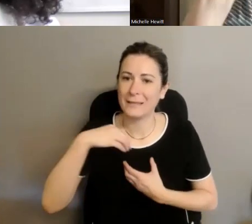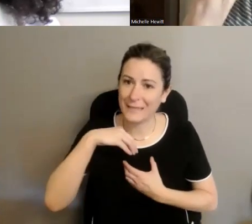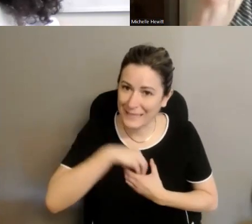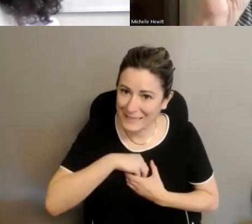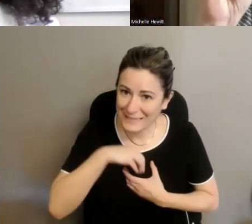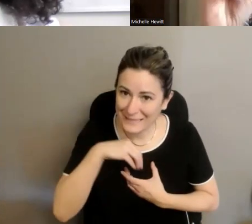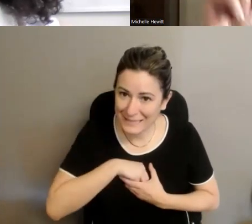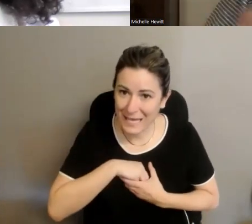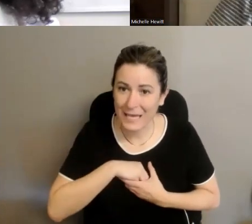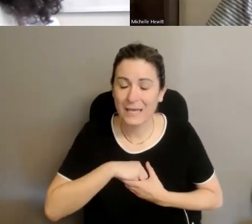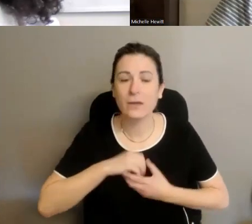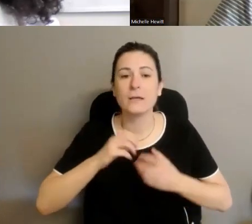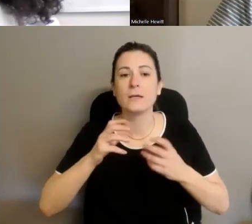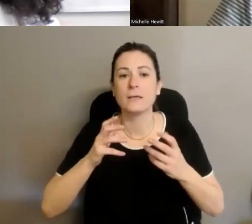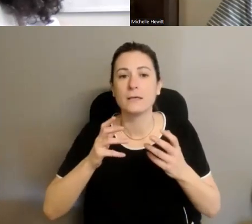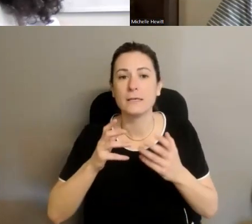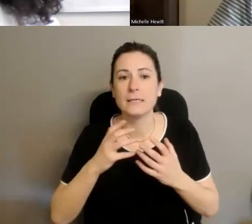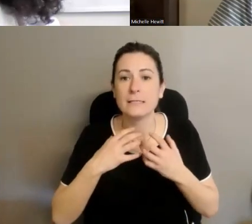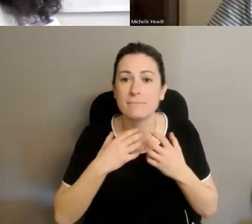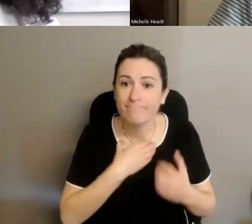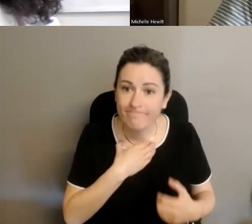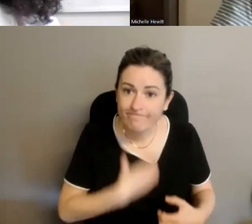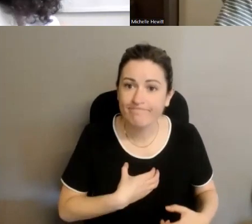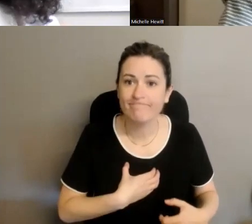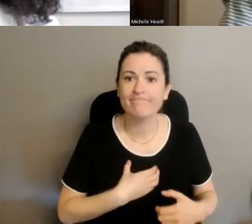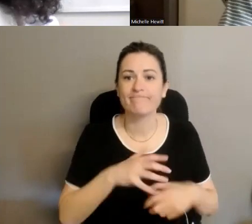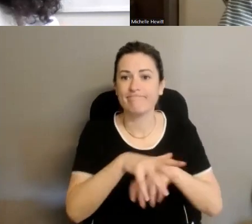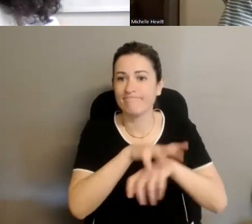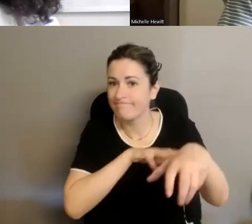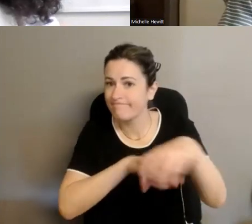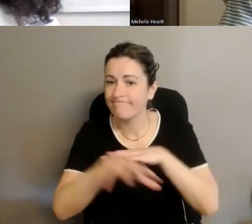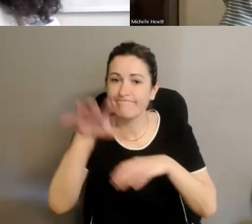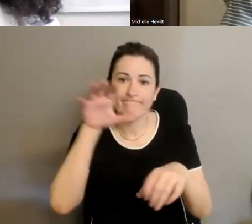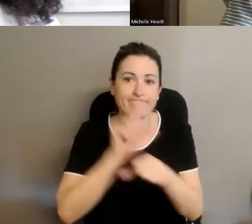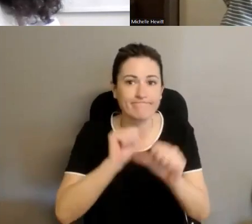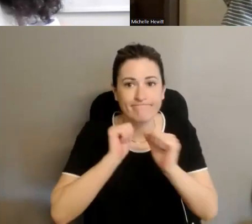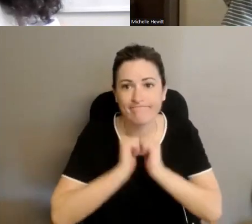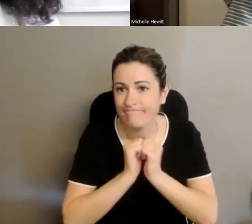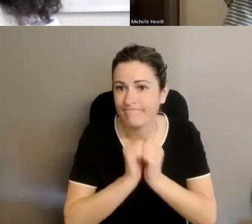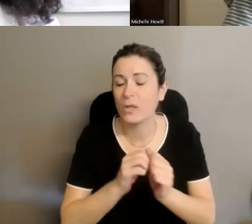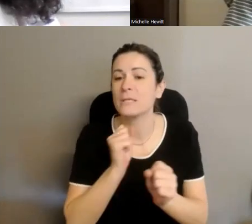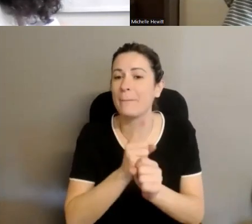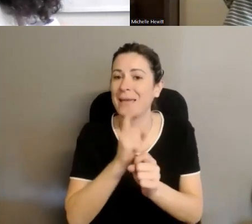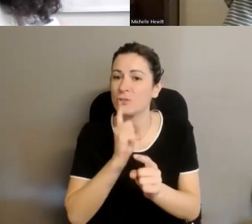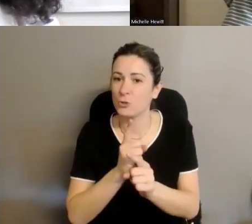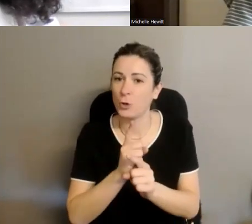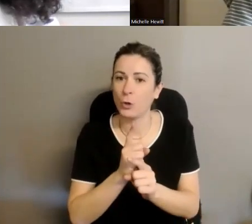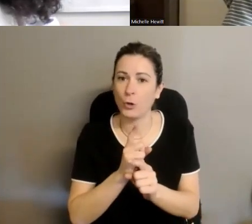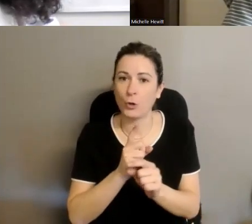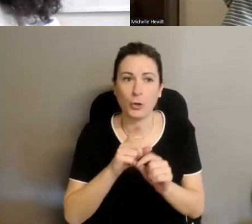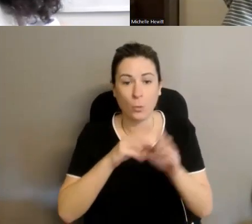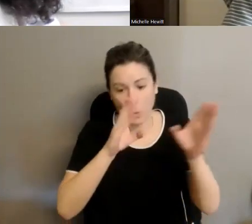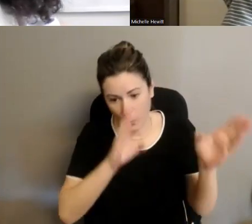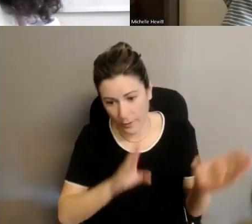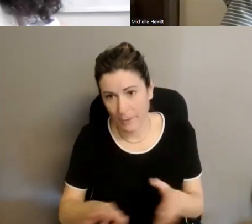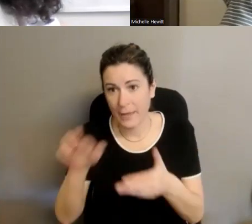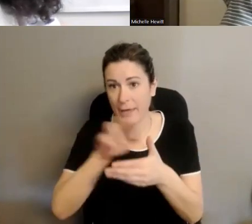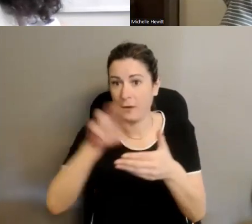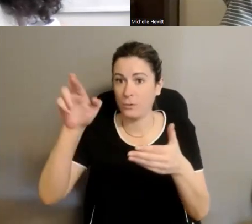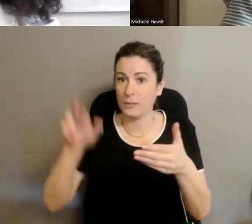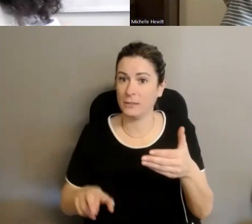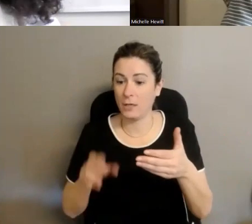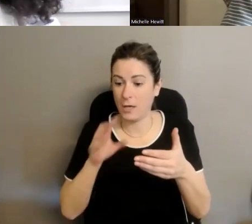sides of the table to achieve the right outcomes for people, to actually look at the situation and say, you know